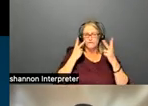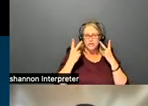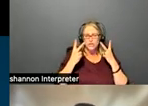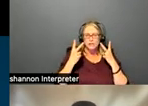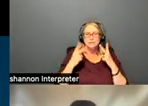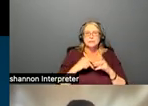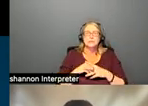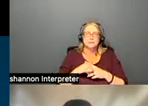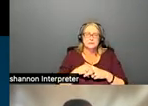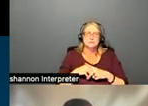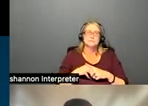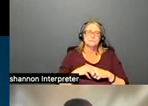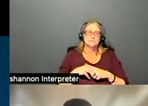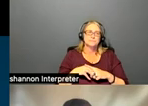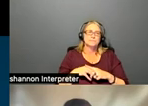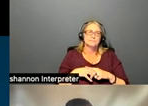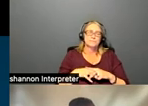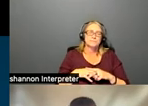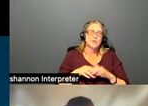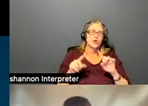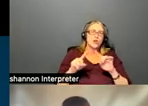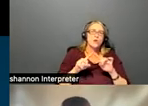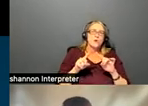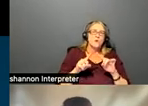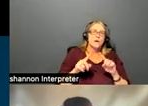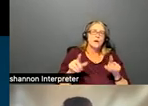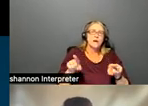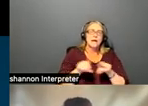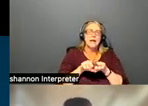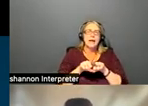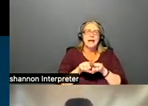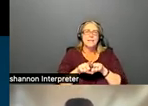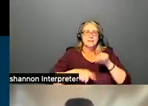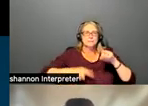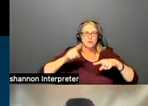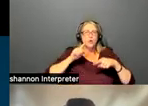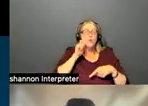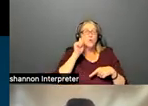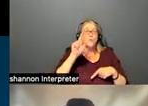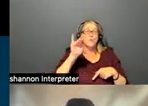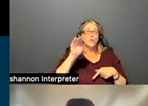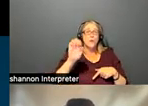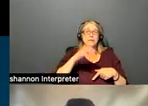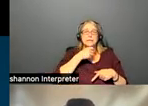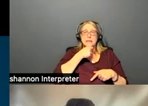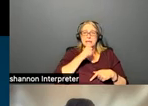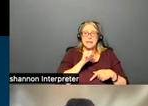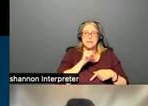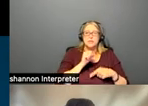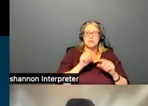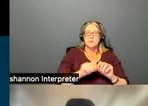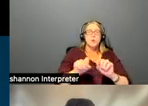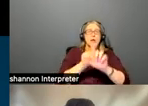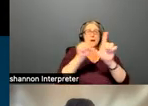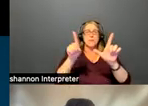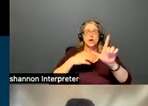disability, as well as the race and age information. I'm actually going to pull this up on